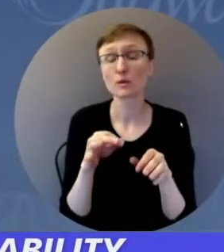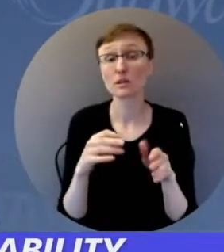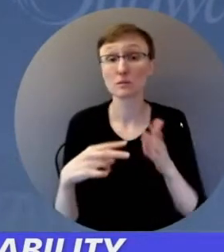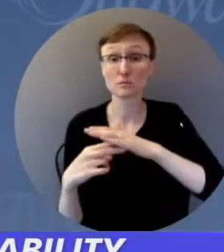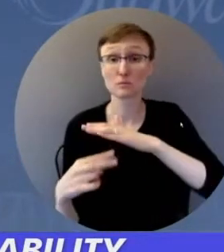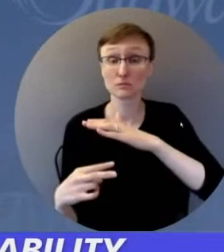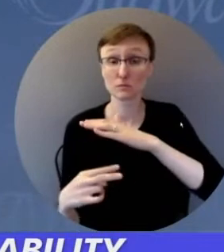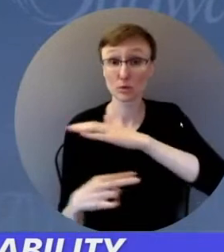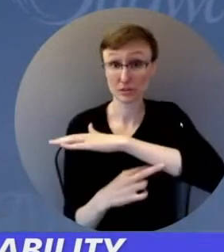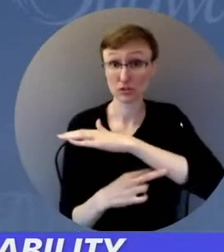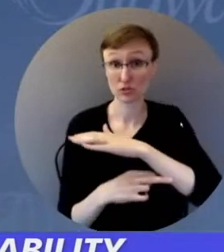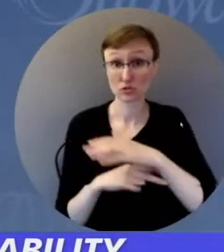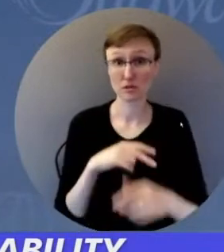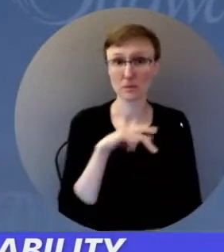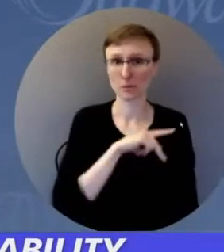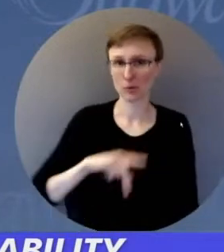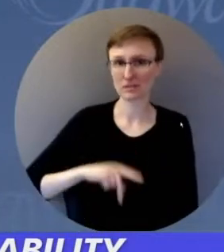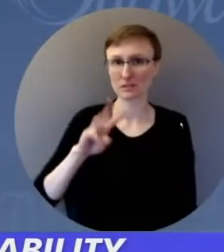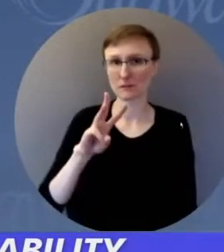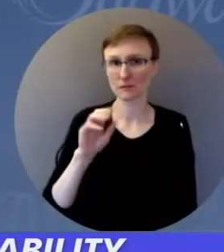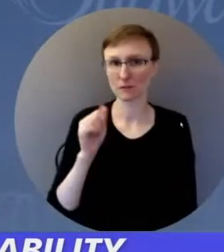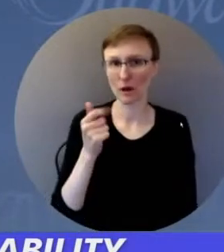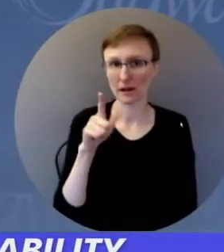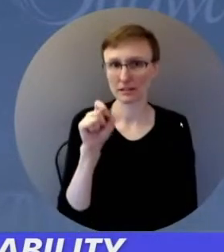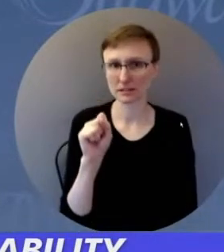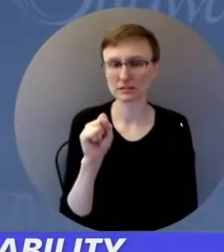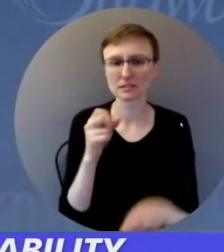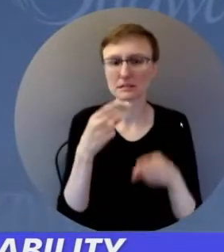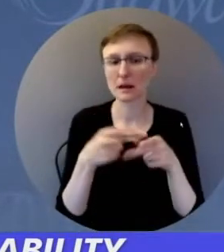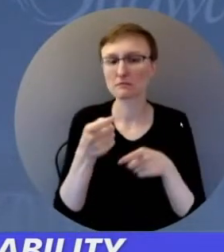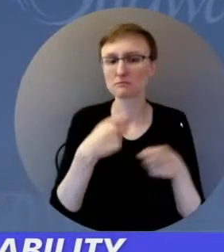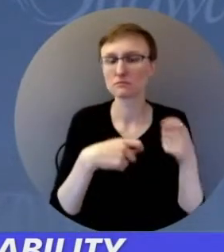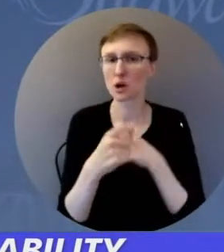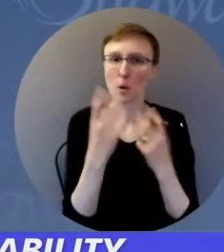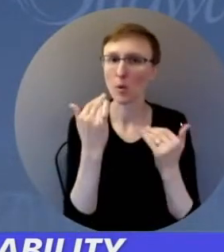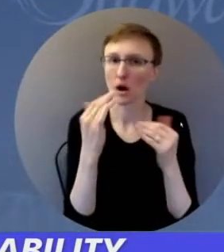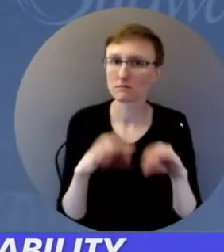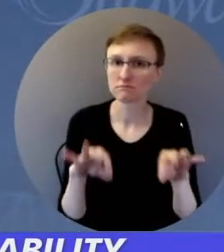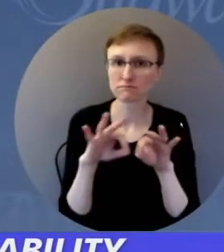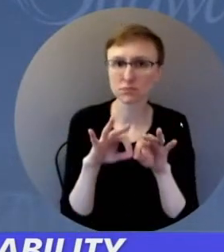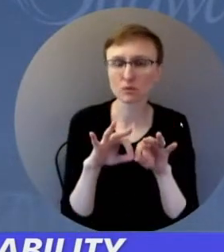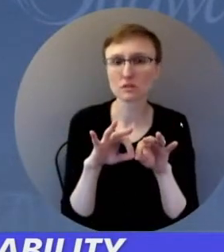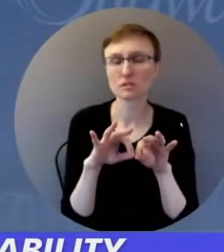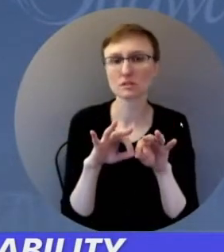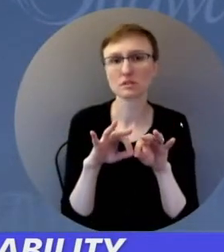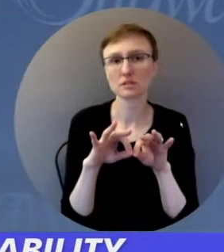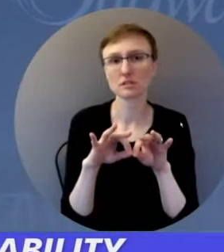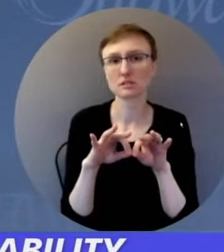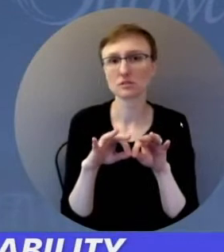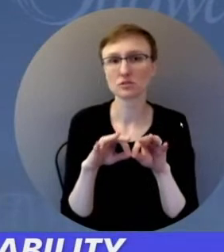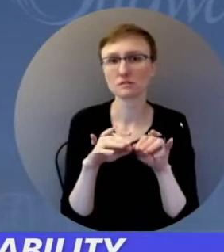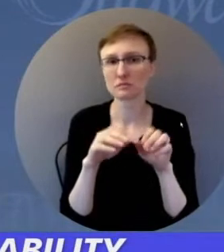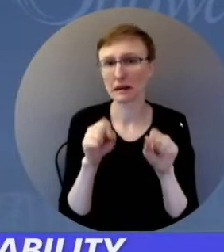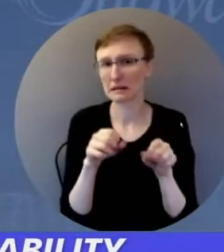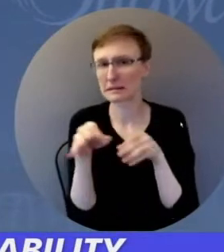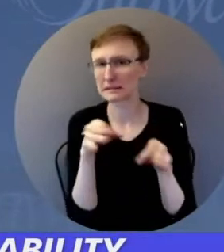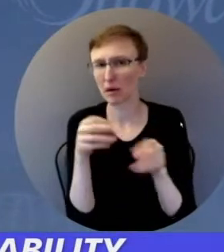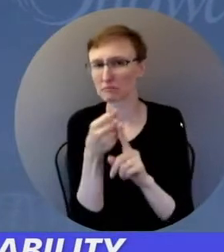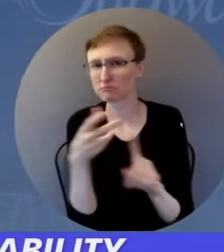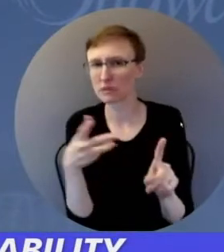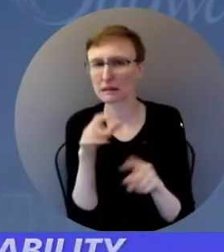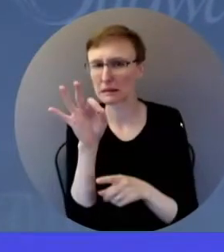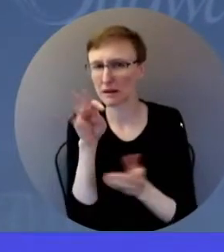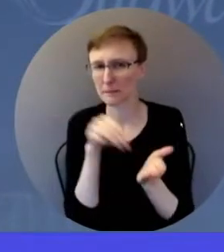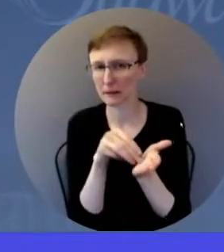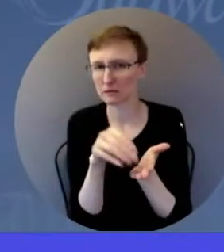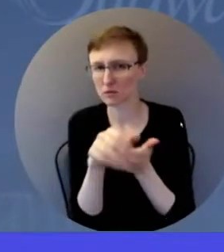project could be underway and completed, and just a little bit on the $9 million as well. Yeah, thank you